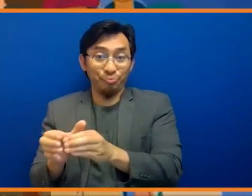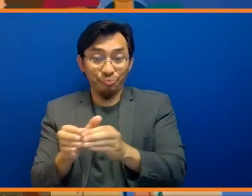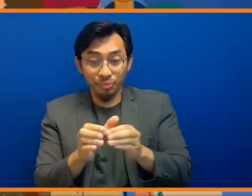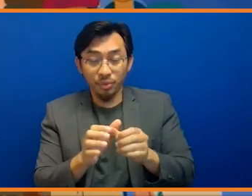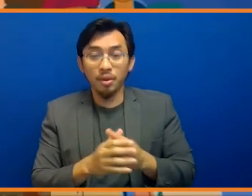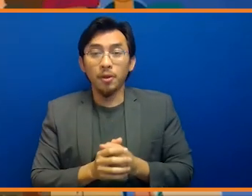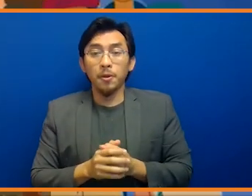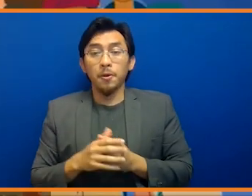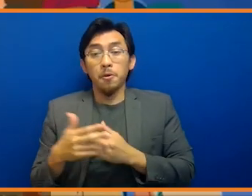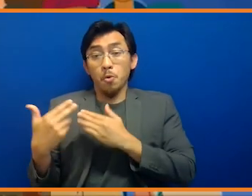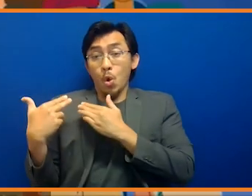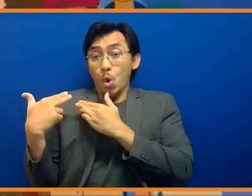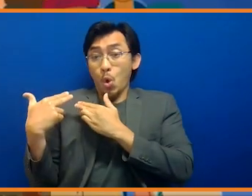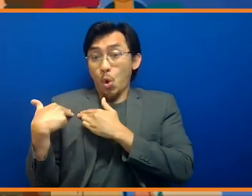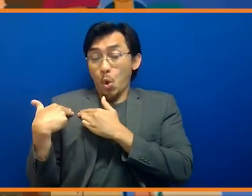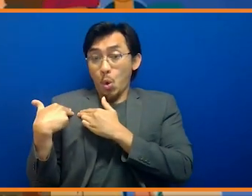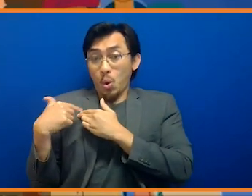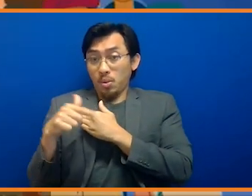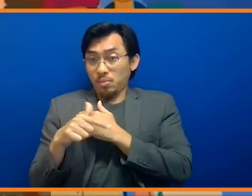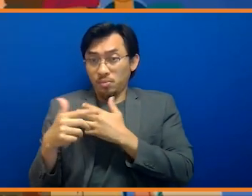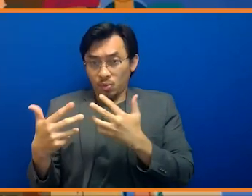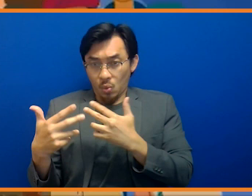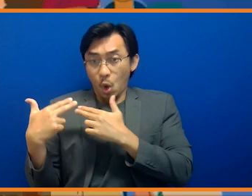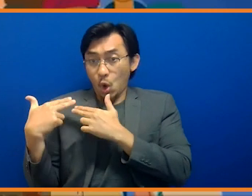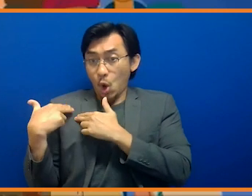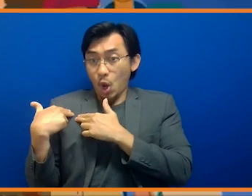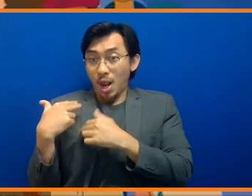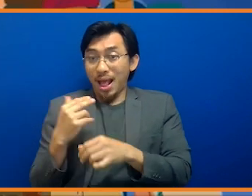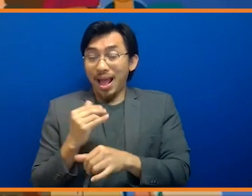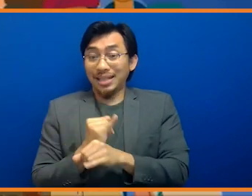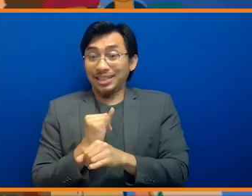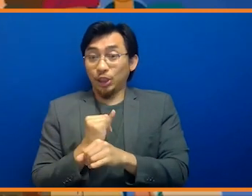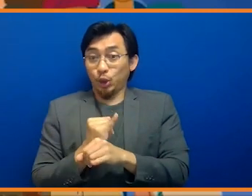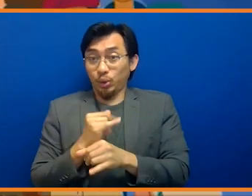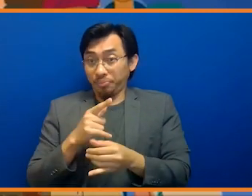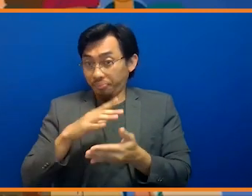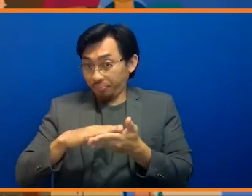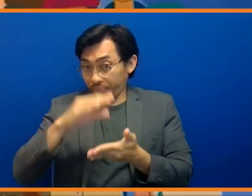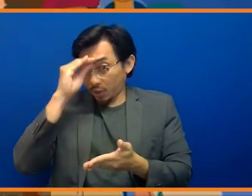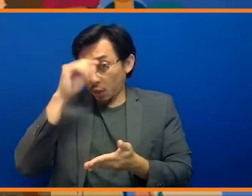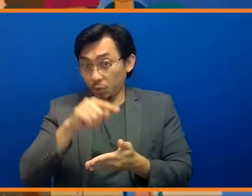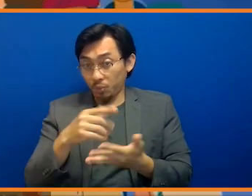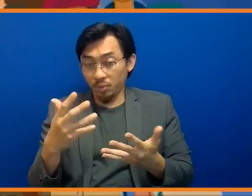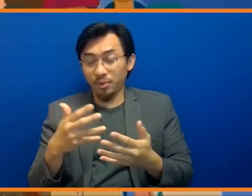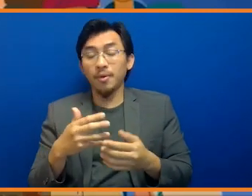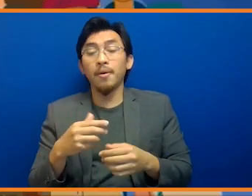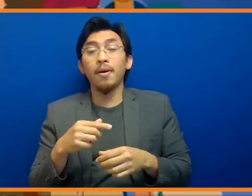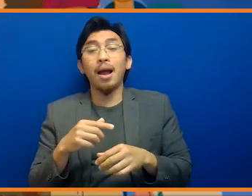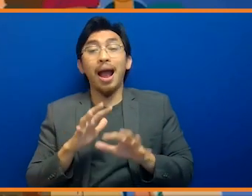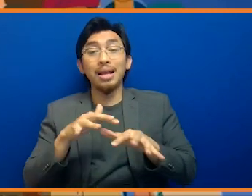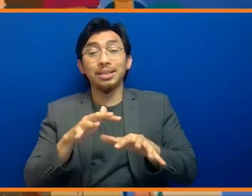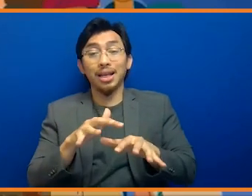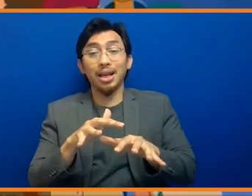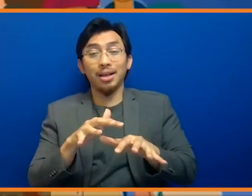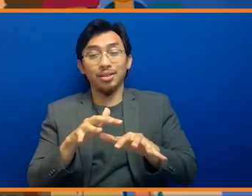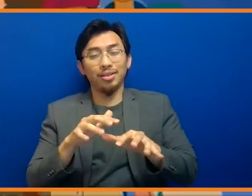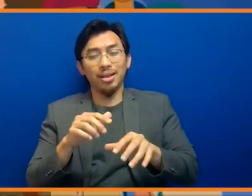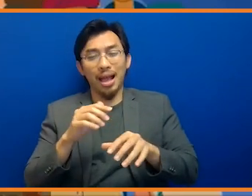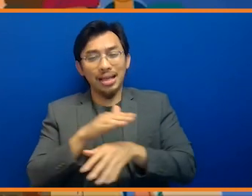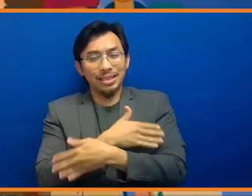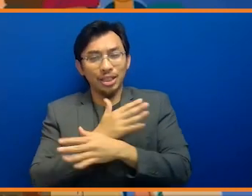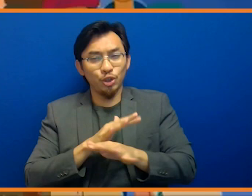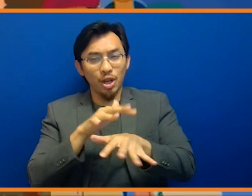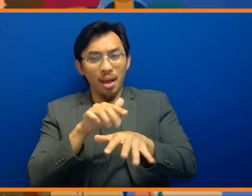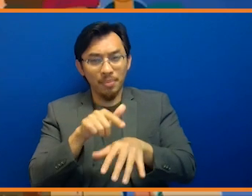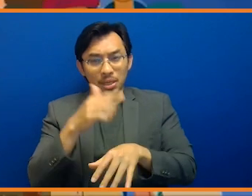Okay, the role, this is a lesson learned also. The role of the institution lesson from Aceh Tsunami Museum in the